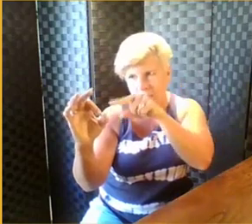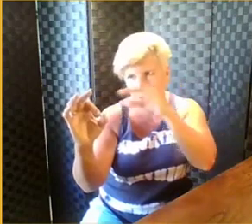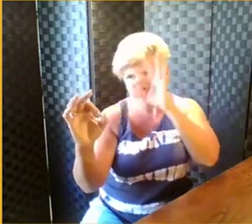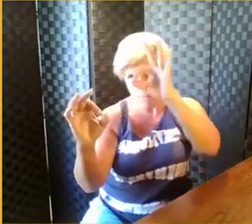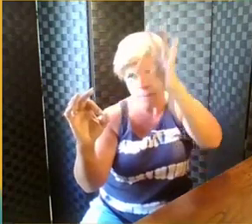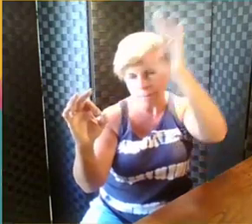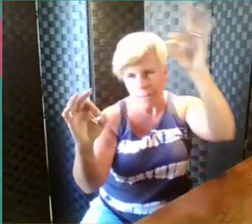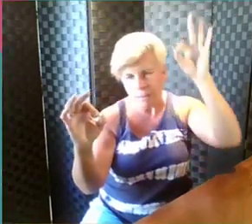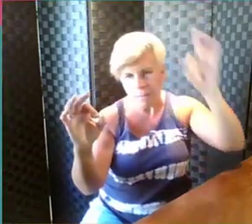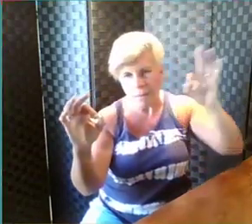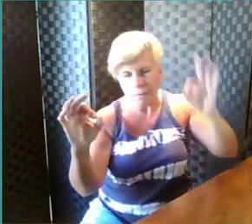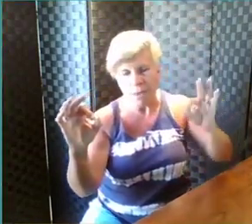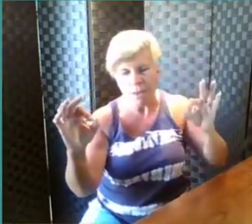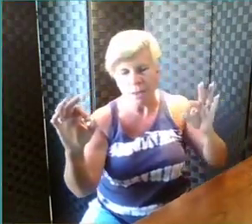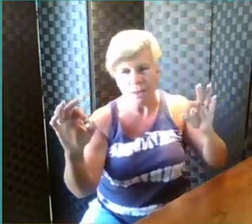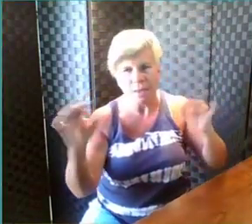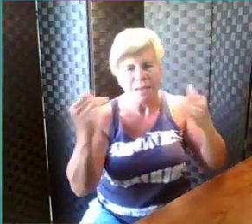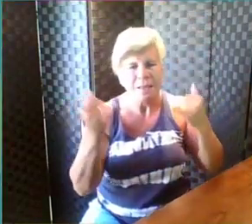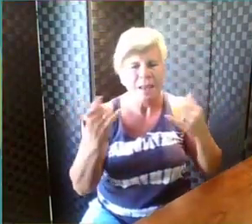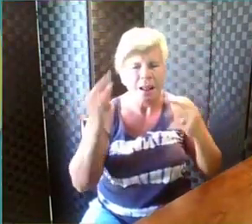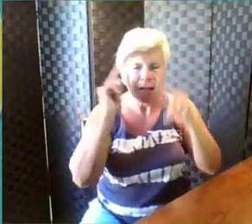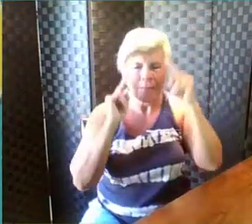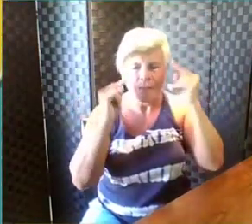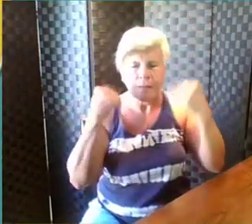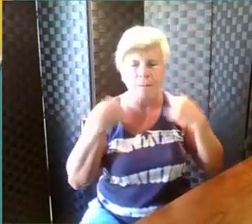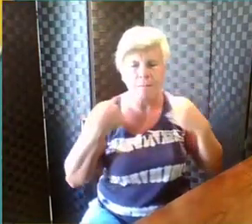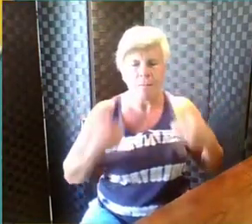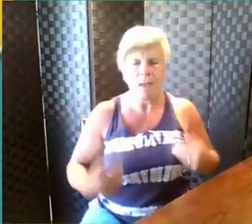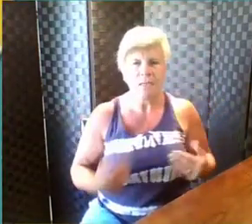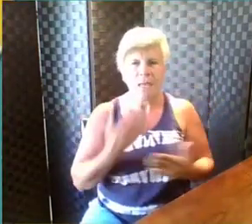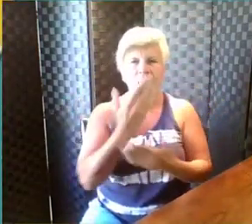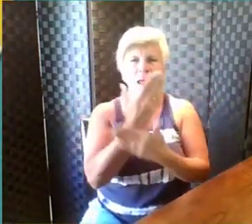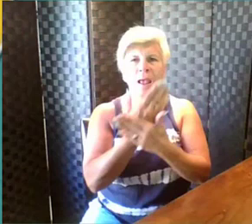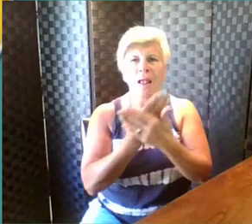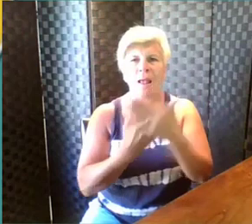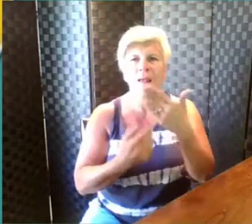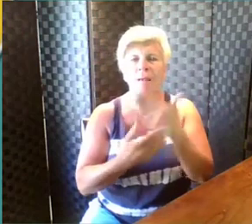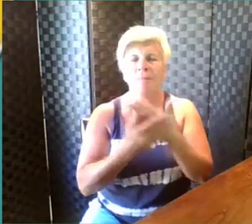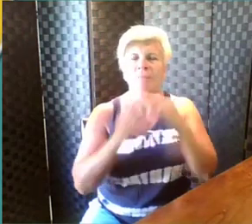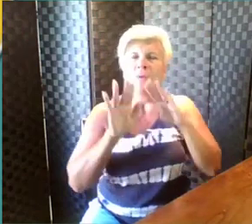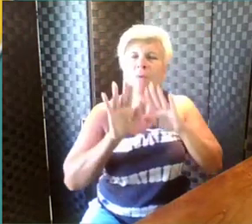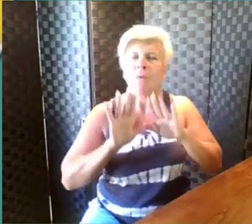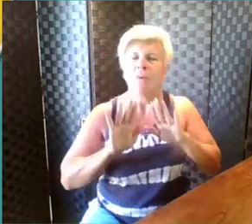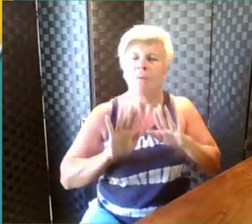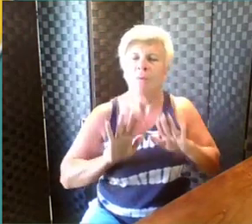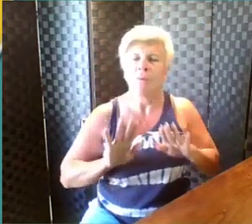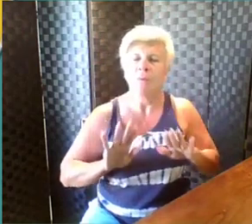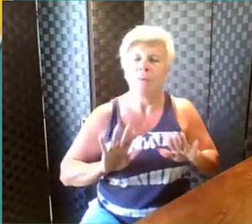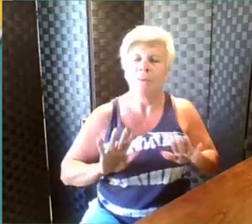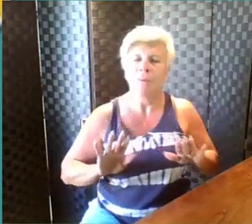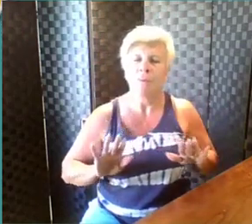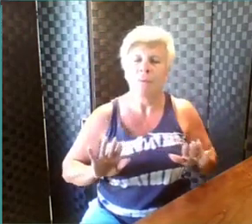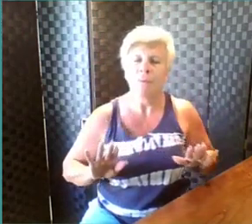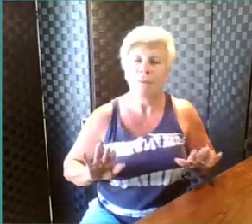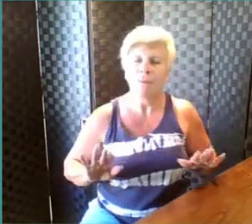Return your attention to your body. Hands. They're still. Can you feel them?